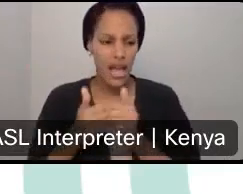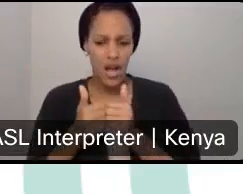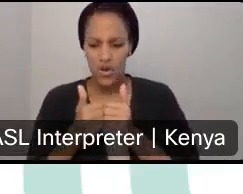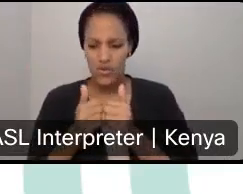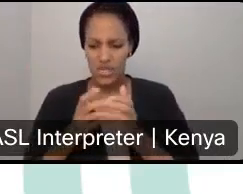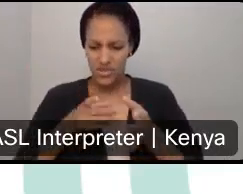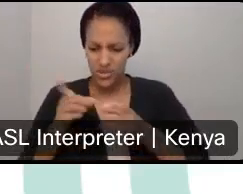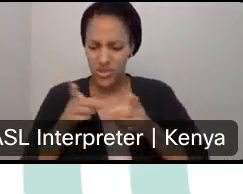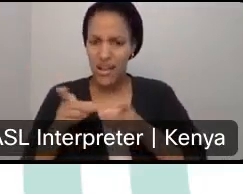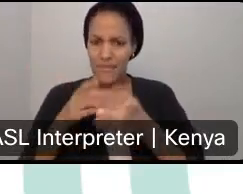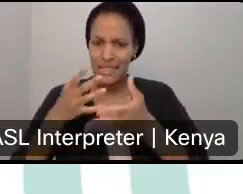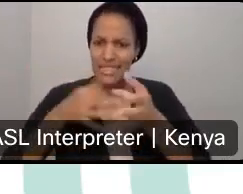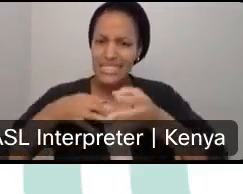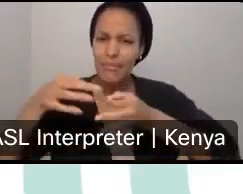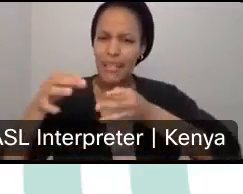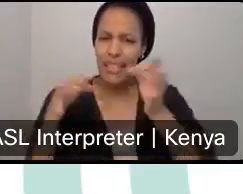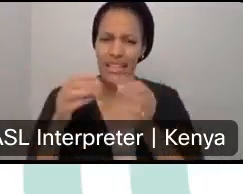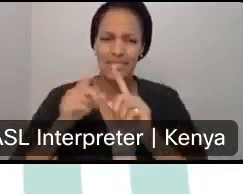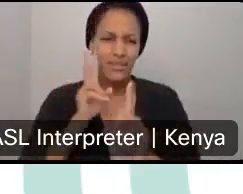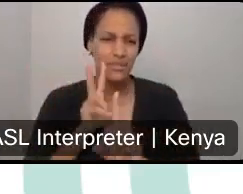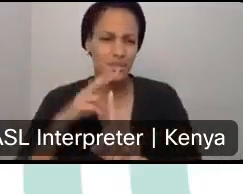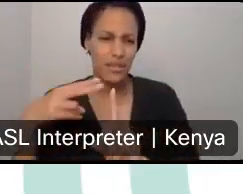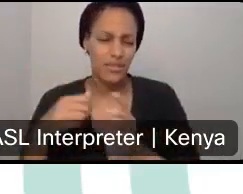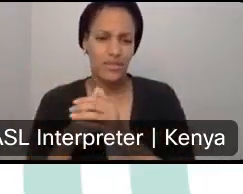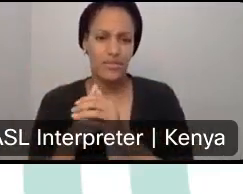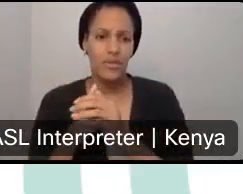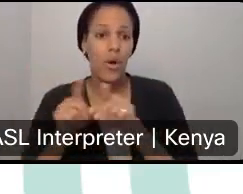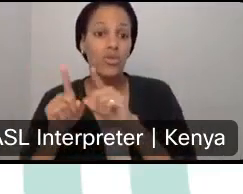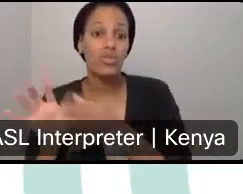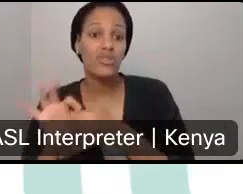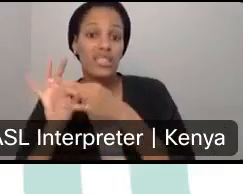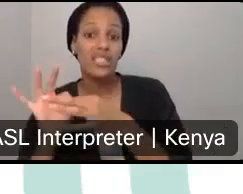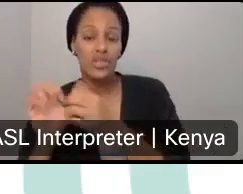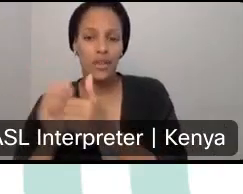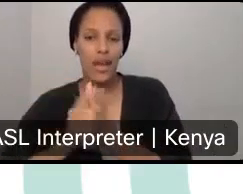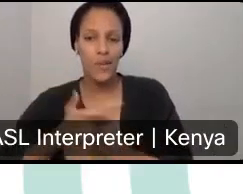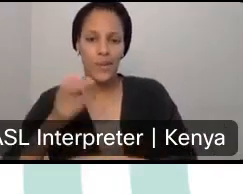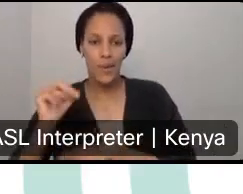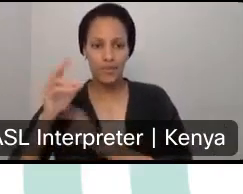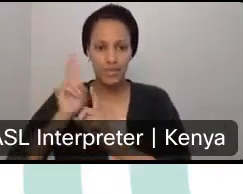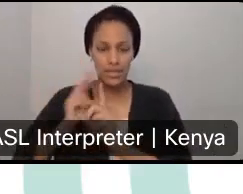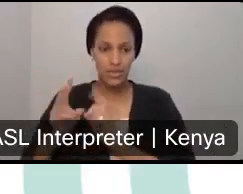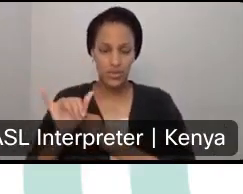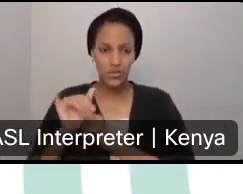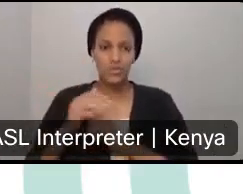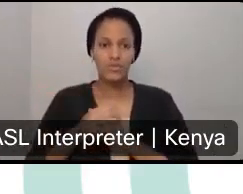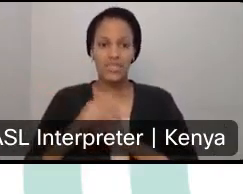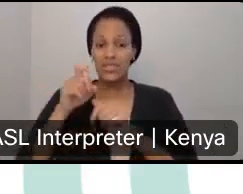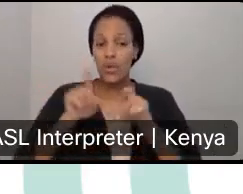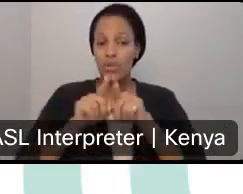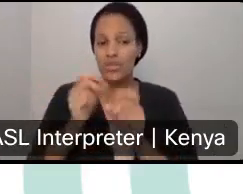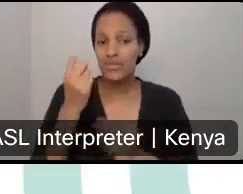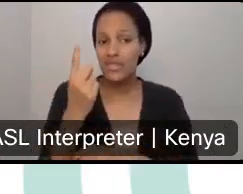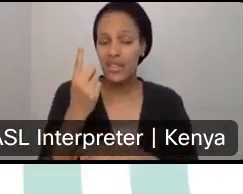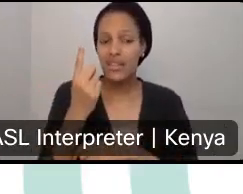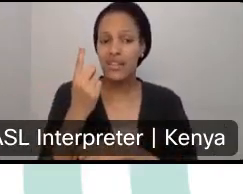to our perceptions, we need to remember the impact of stigma and bias towards these perceptions within our